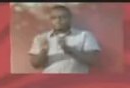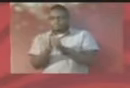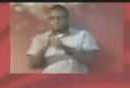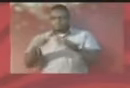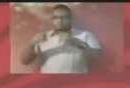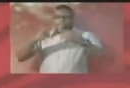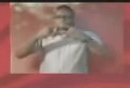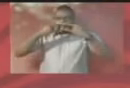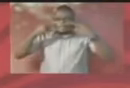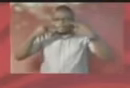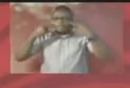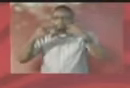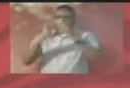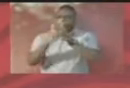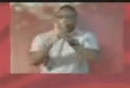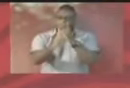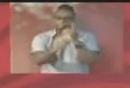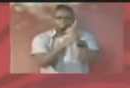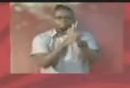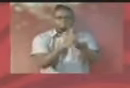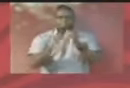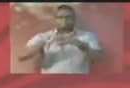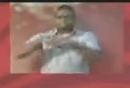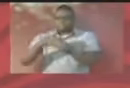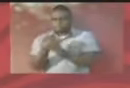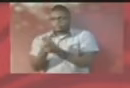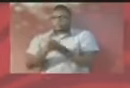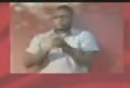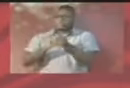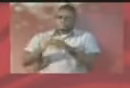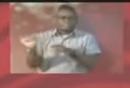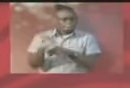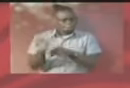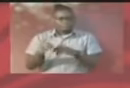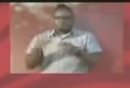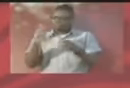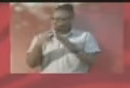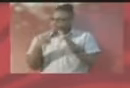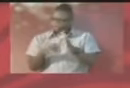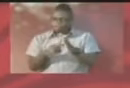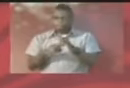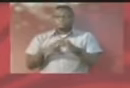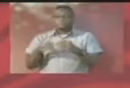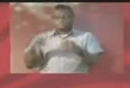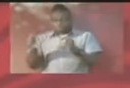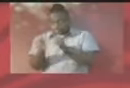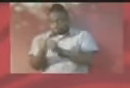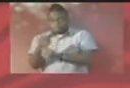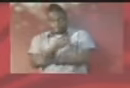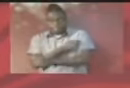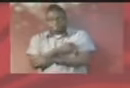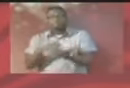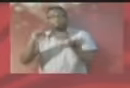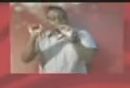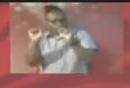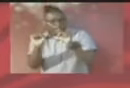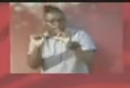distancing, washing and sanitizing of hands, together we can win this war against